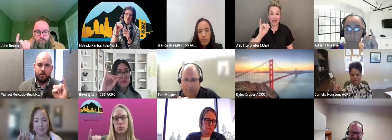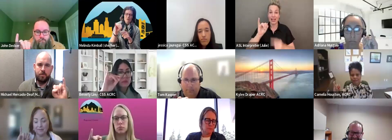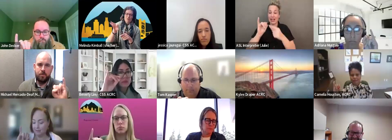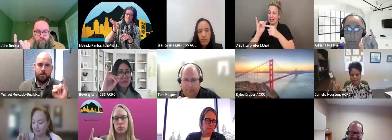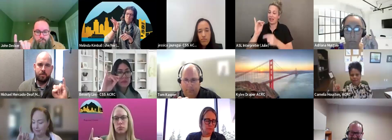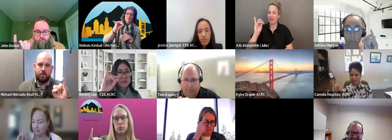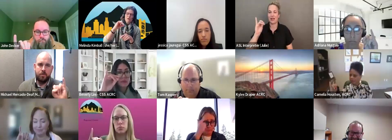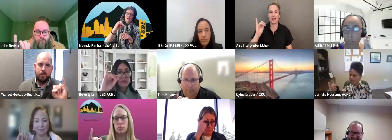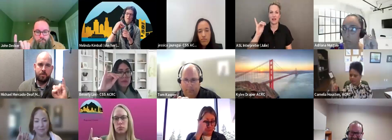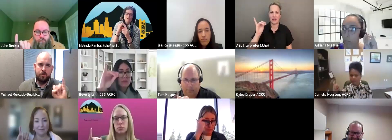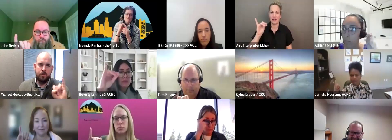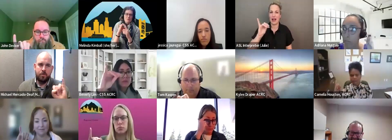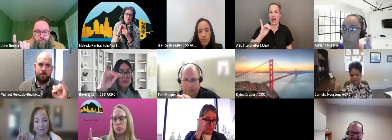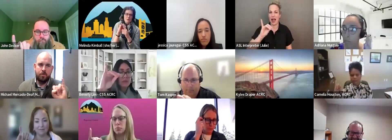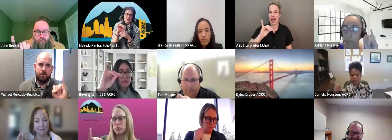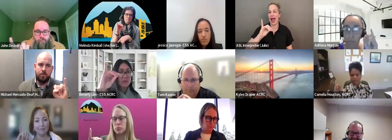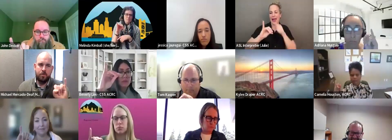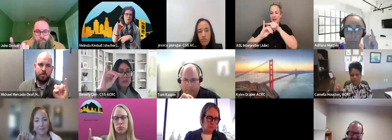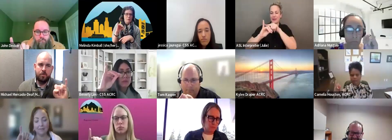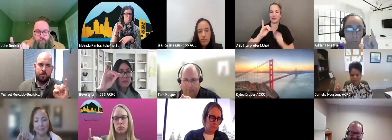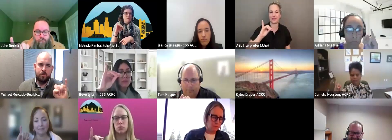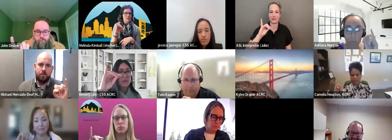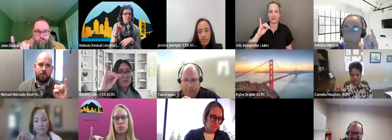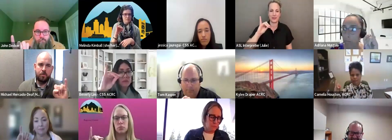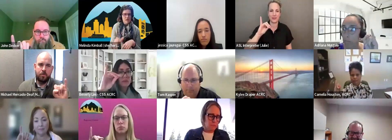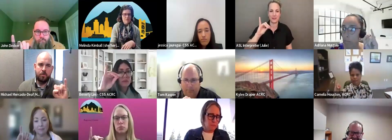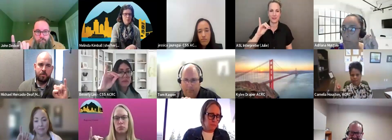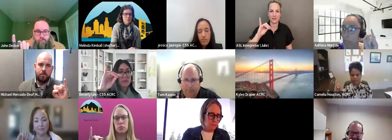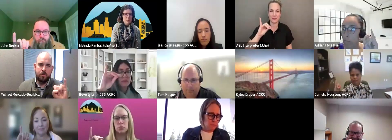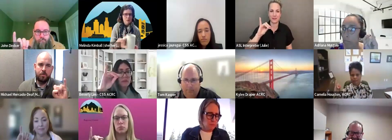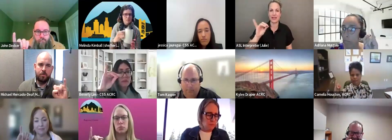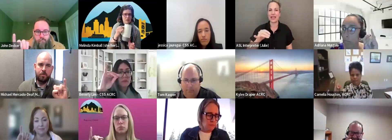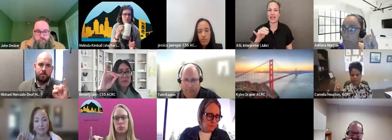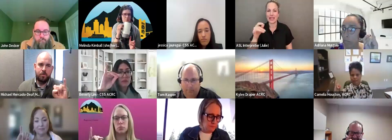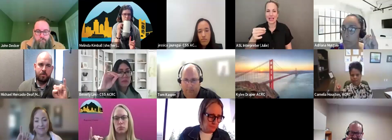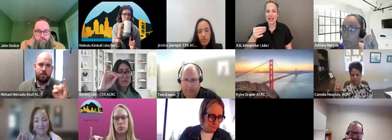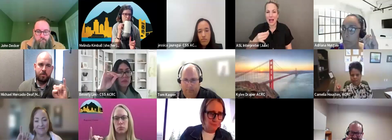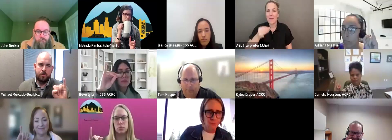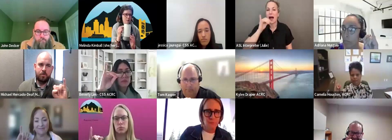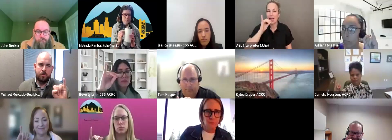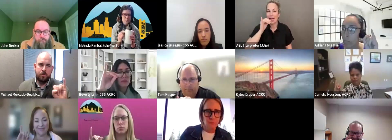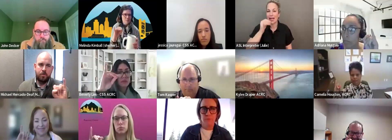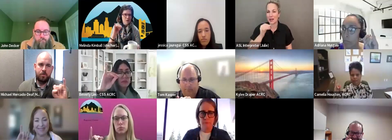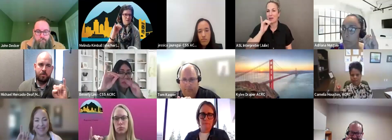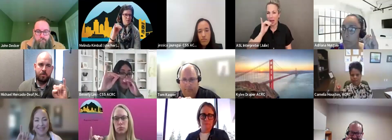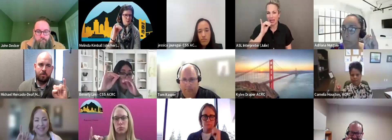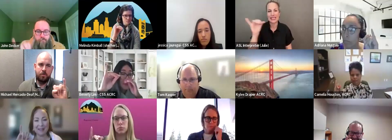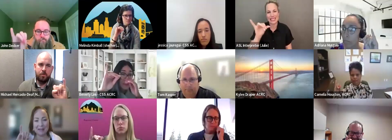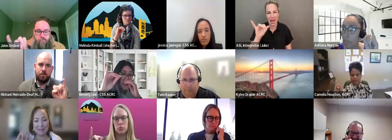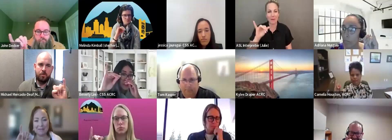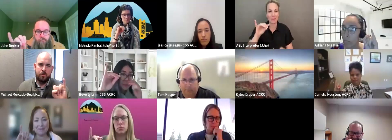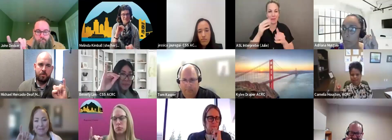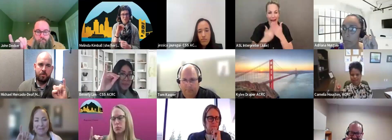thumb. And then you're going to extend your pinky. You're going to go to T. If I hold a mug, I've done it with my mug before. Same kind of hand